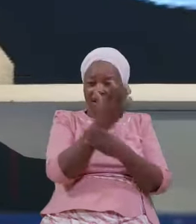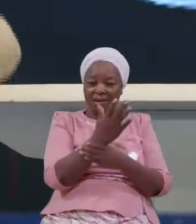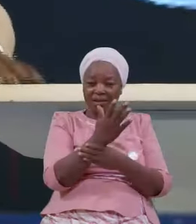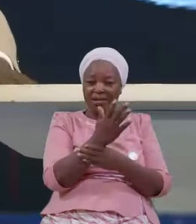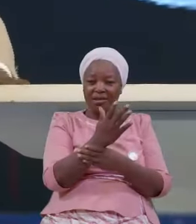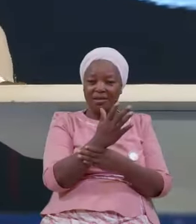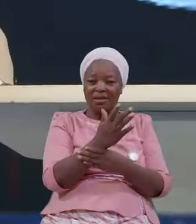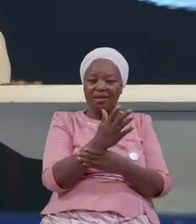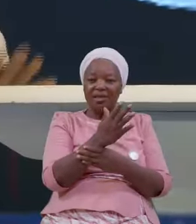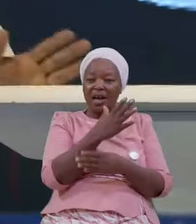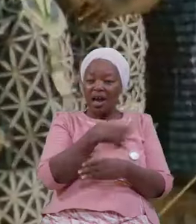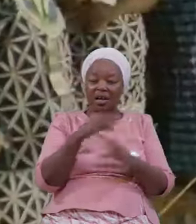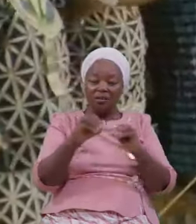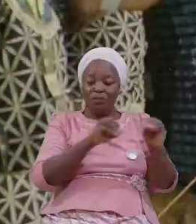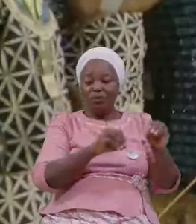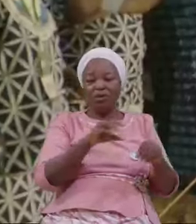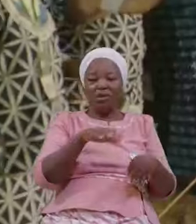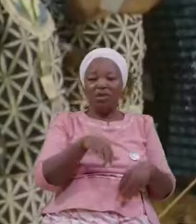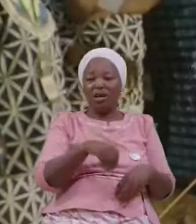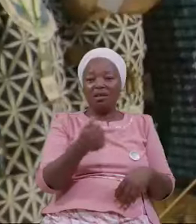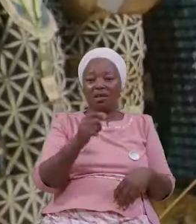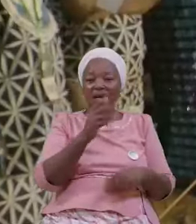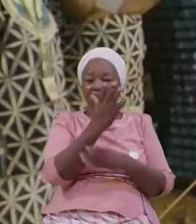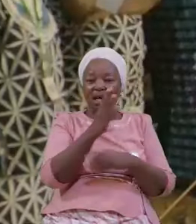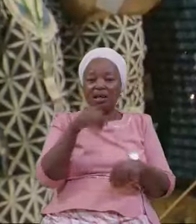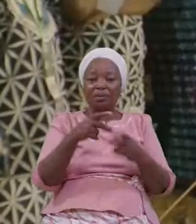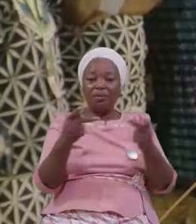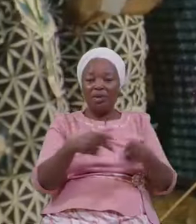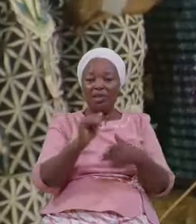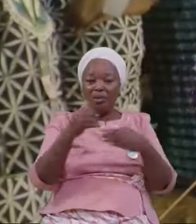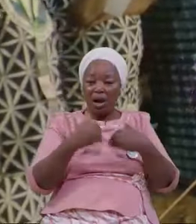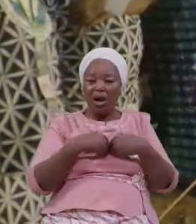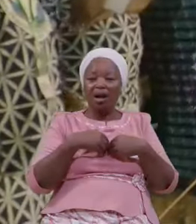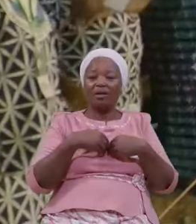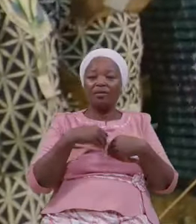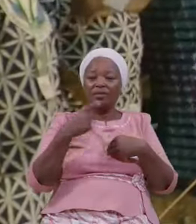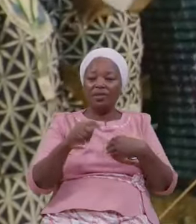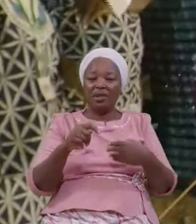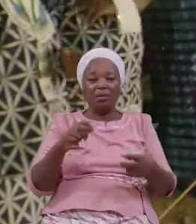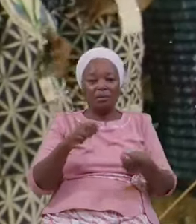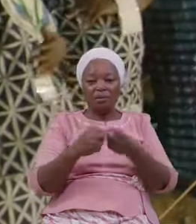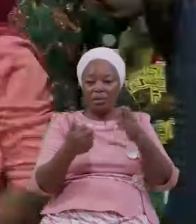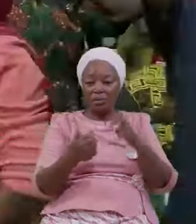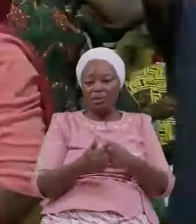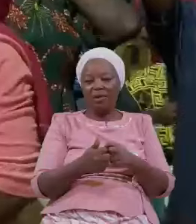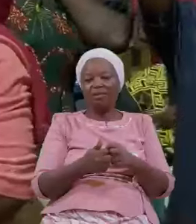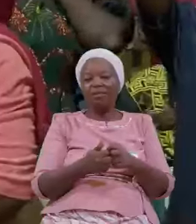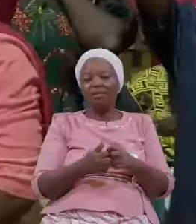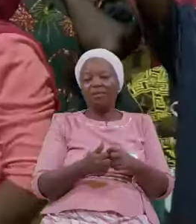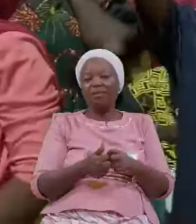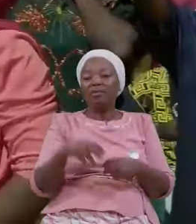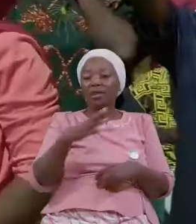And you lay the other hand on the place, if you can, where you have the challenge. And we pray